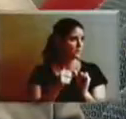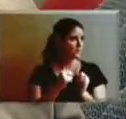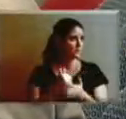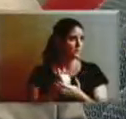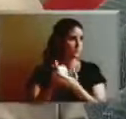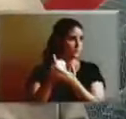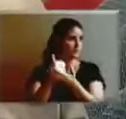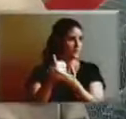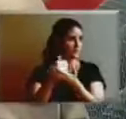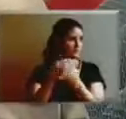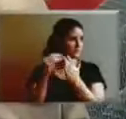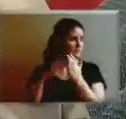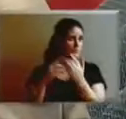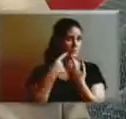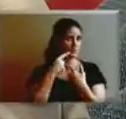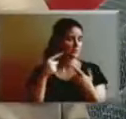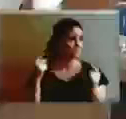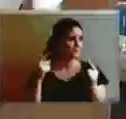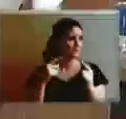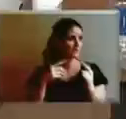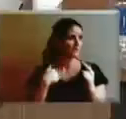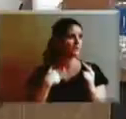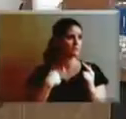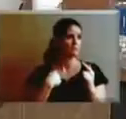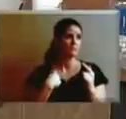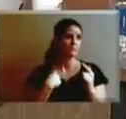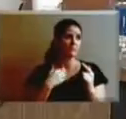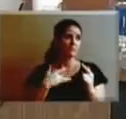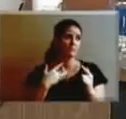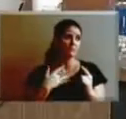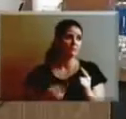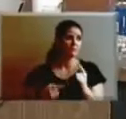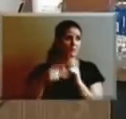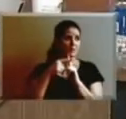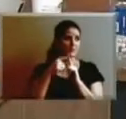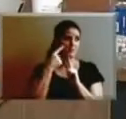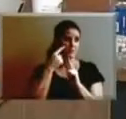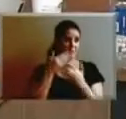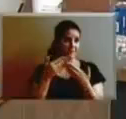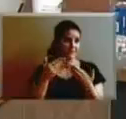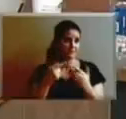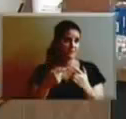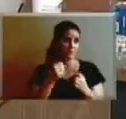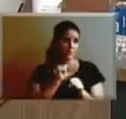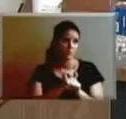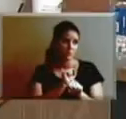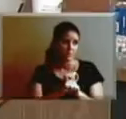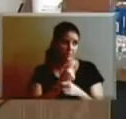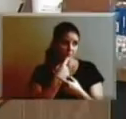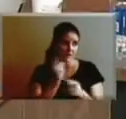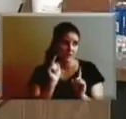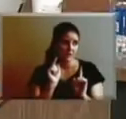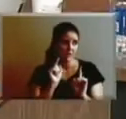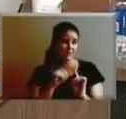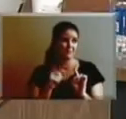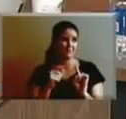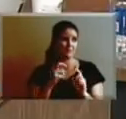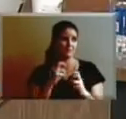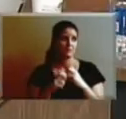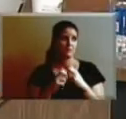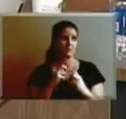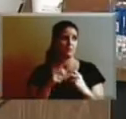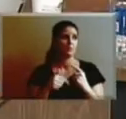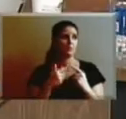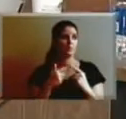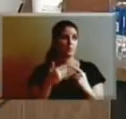and I'm all in favor of full funding for things that work. My issue is when we have something that